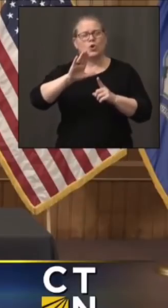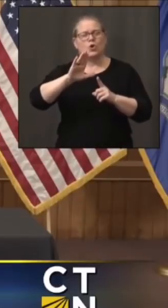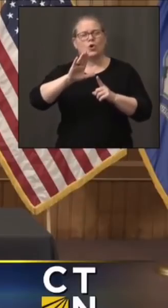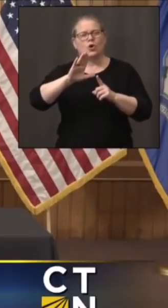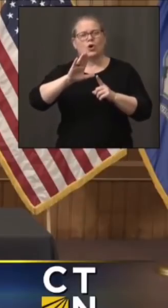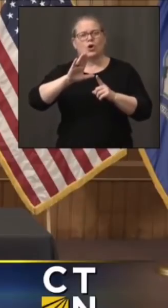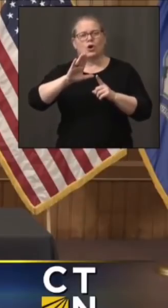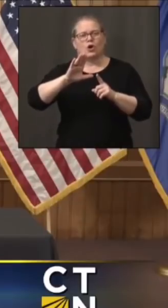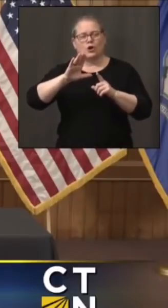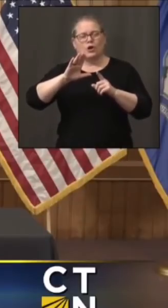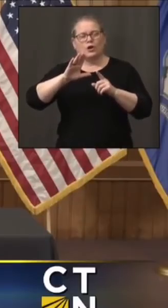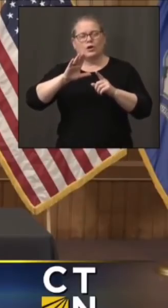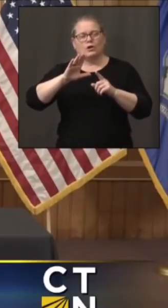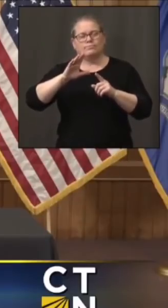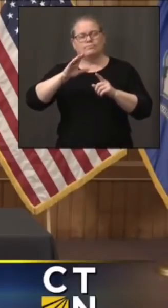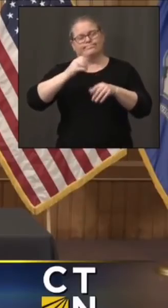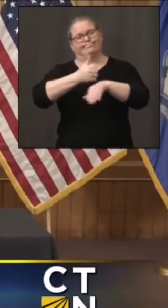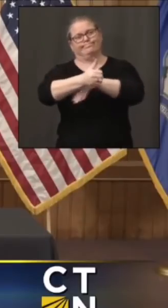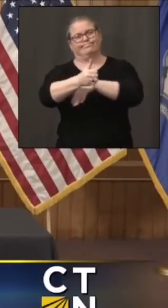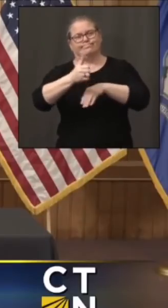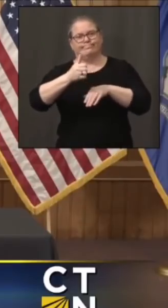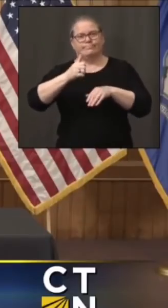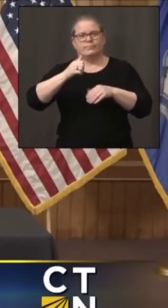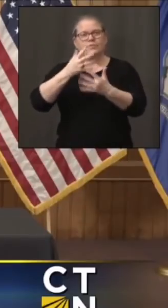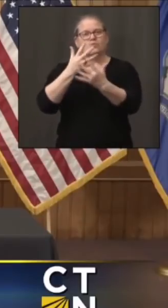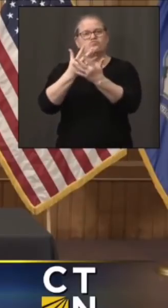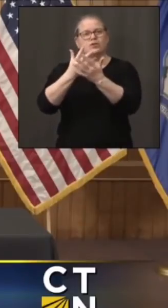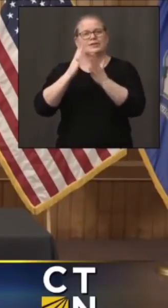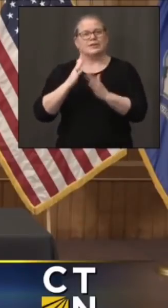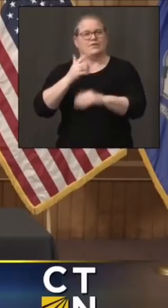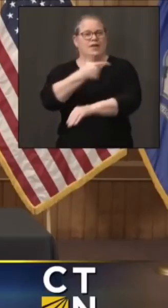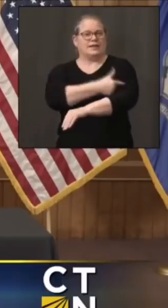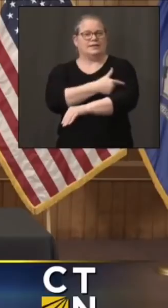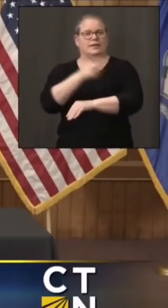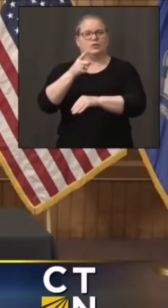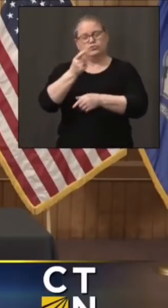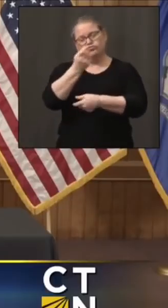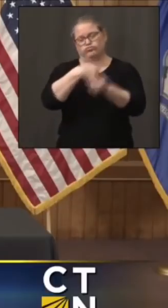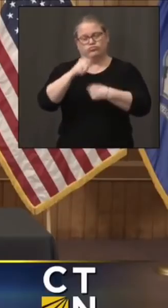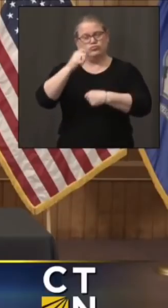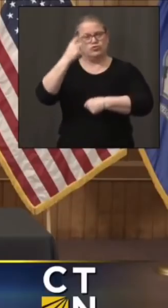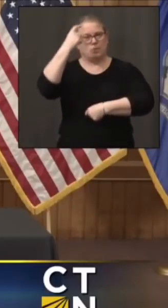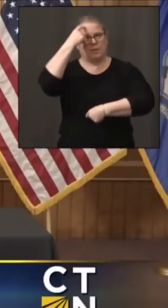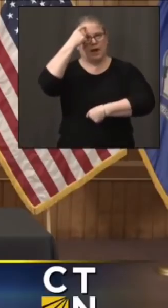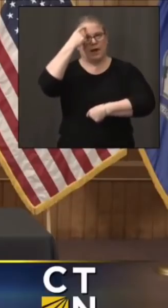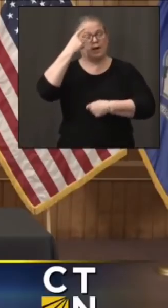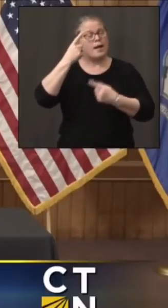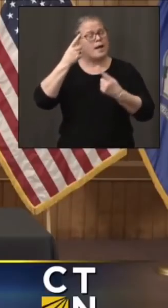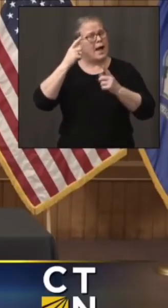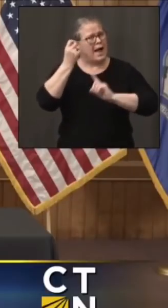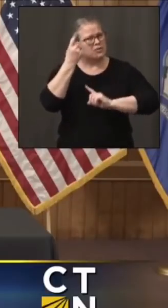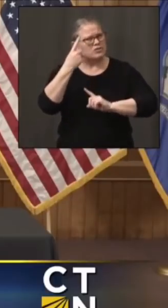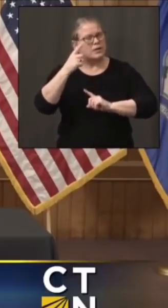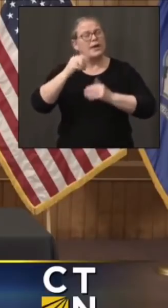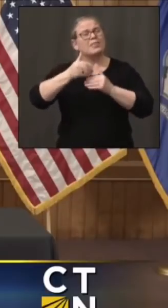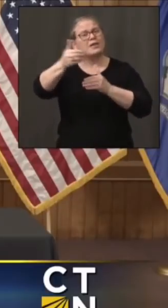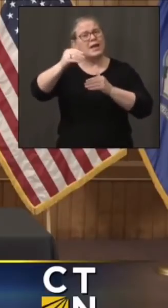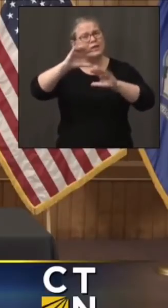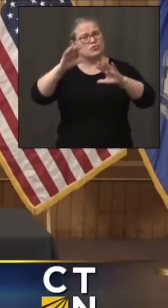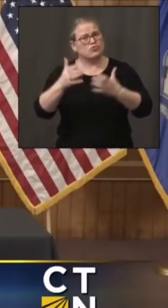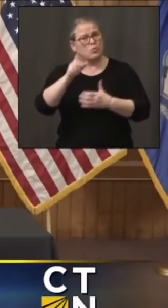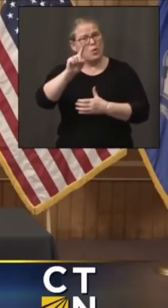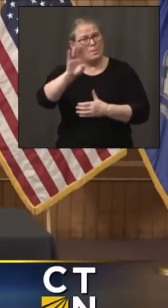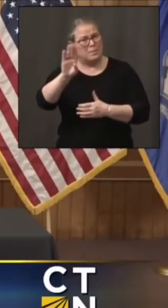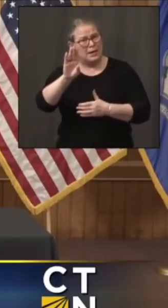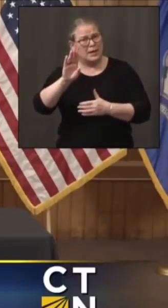for the vaccine. The advisory committee gives you its recommendations. If the Department of Corrections is not part of the next phase, will you